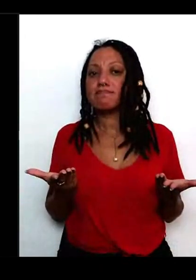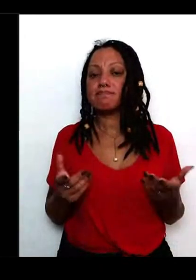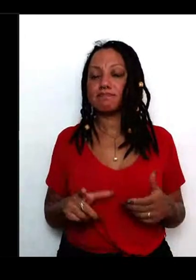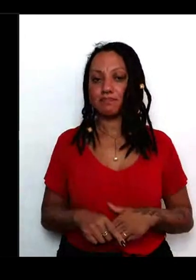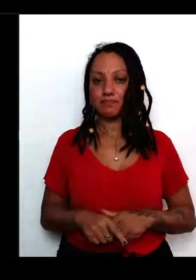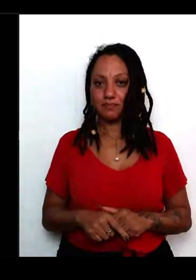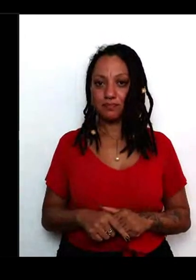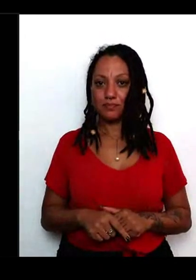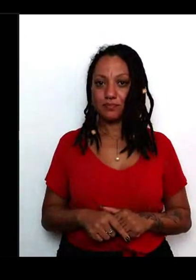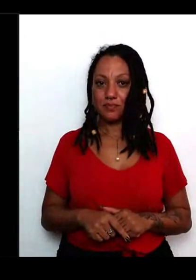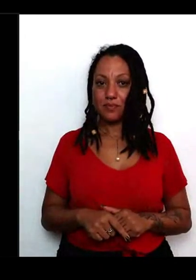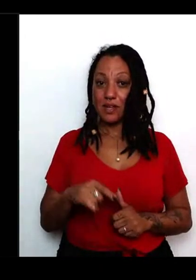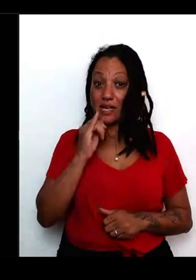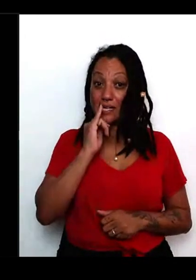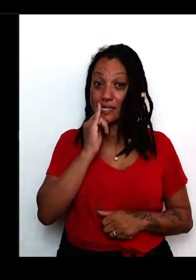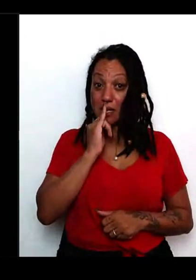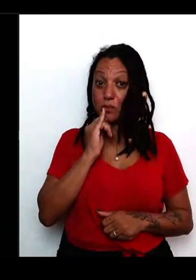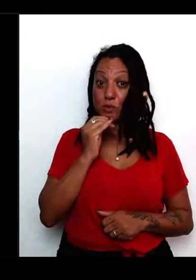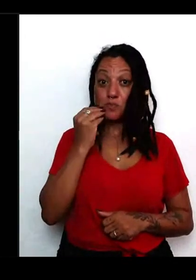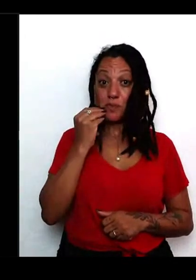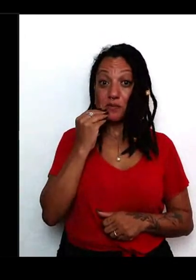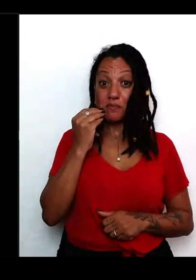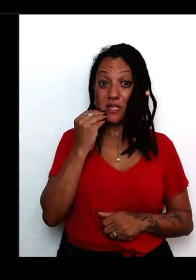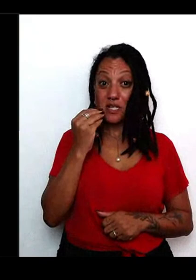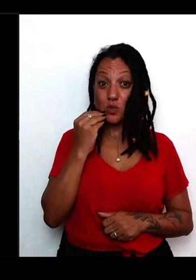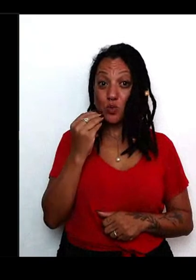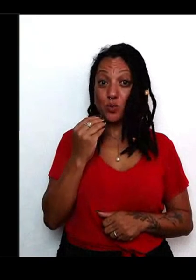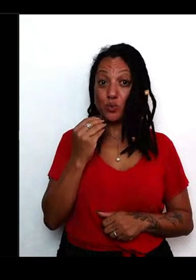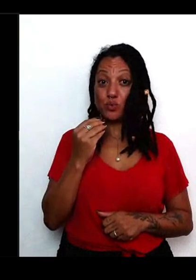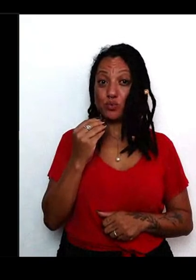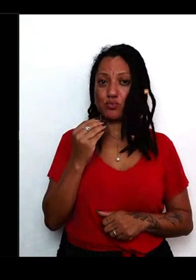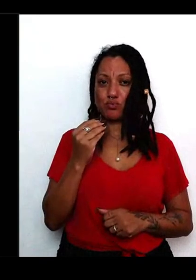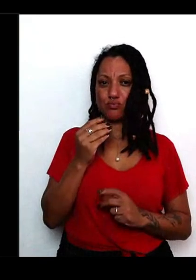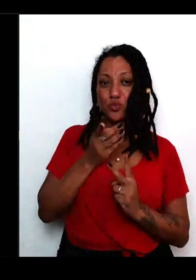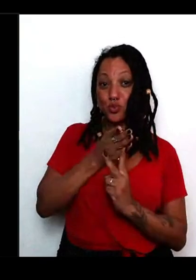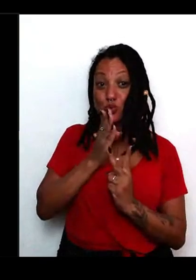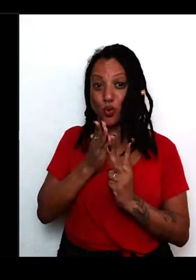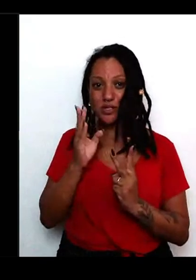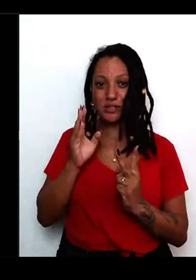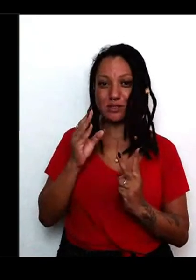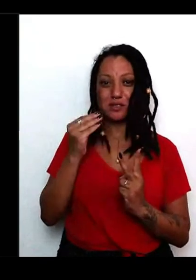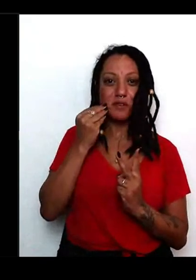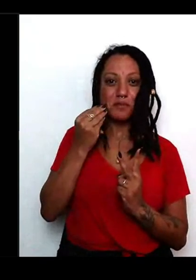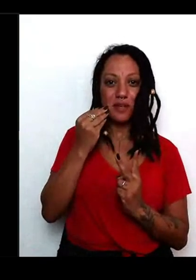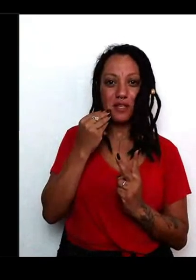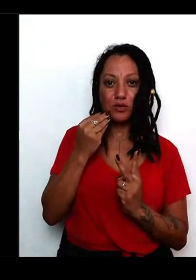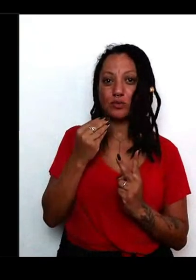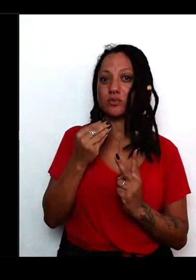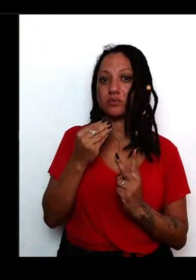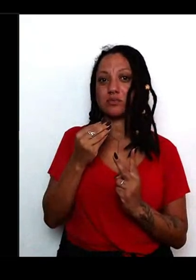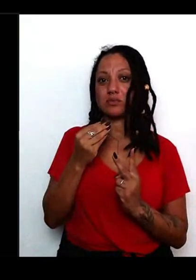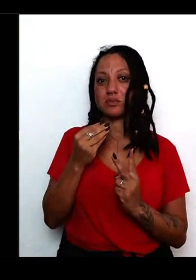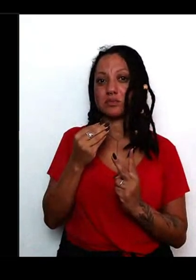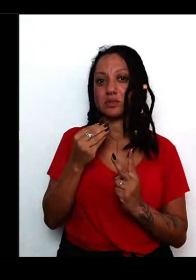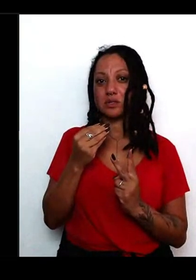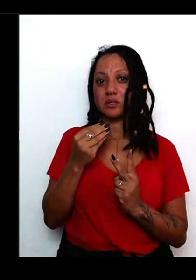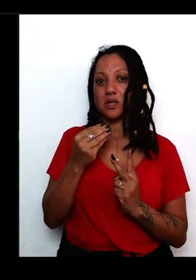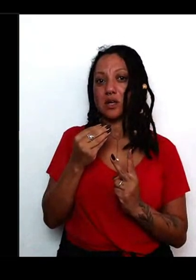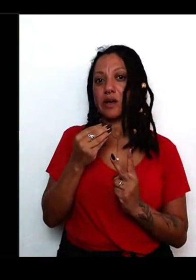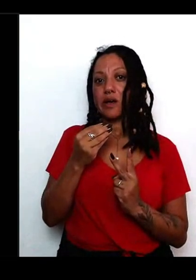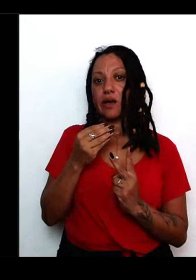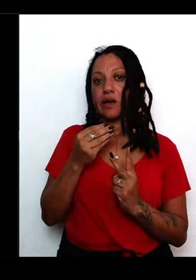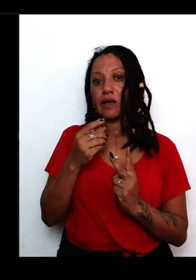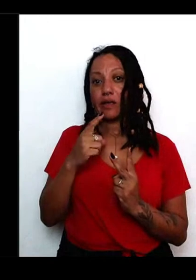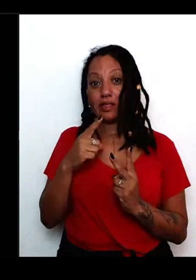Maryland experiments the way this particular work is structured there are four sets of